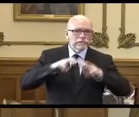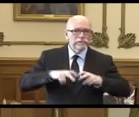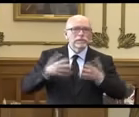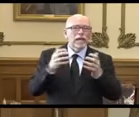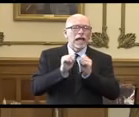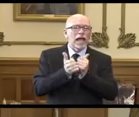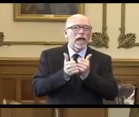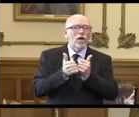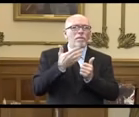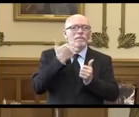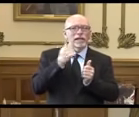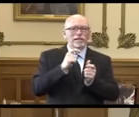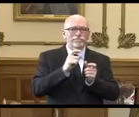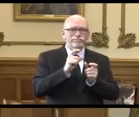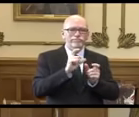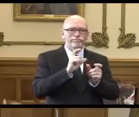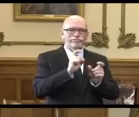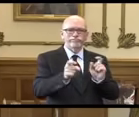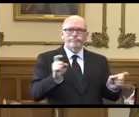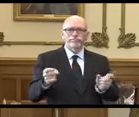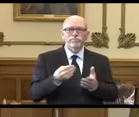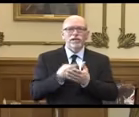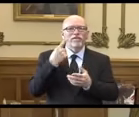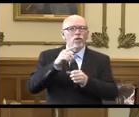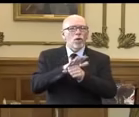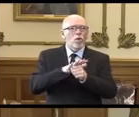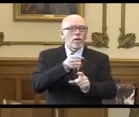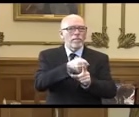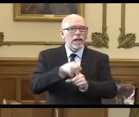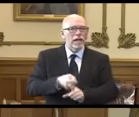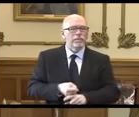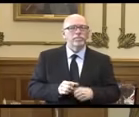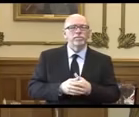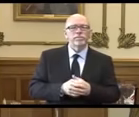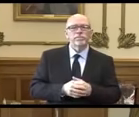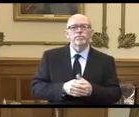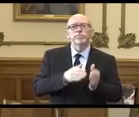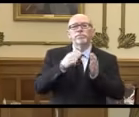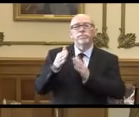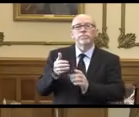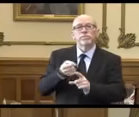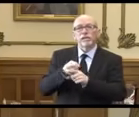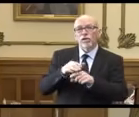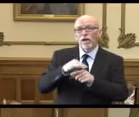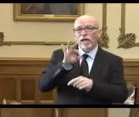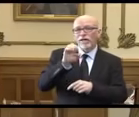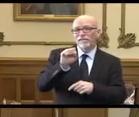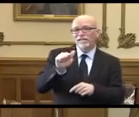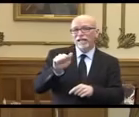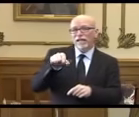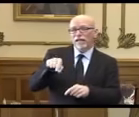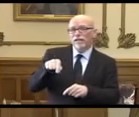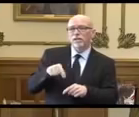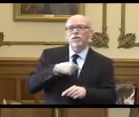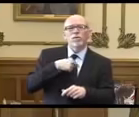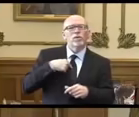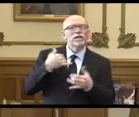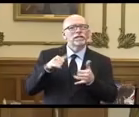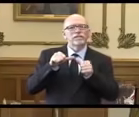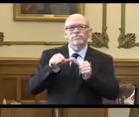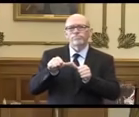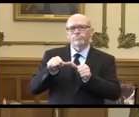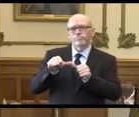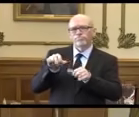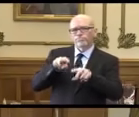to allocate those funds with a local impact. As far as the impact on FSSA, we continue to look at